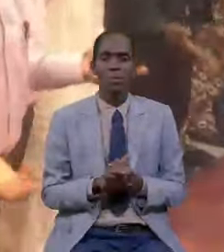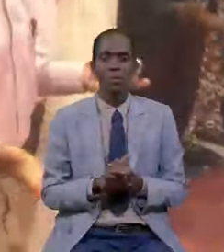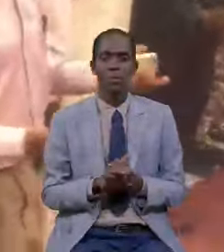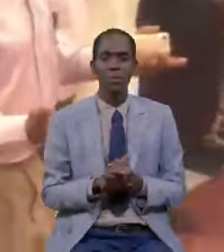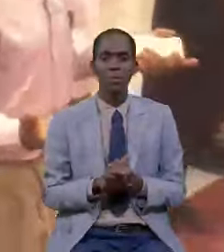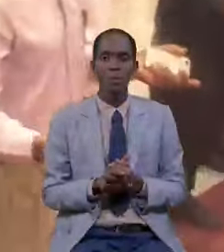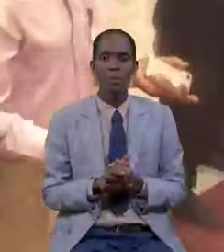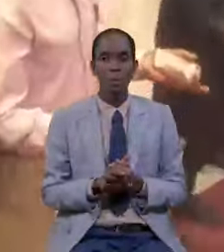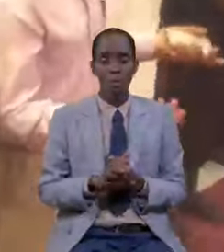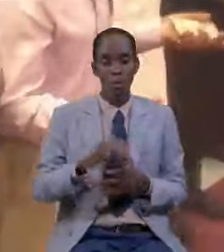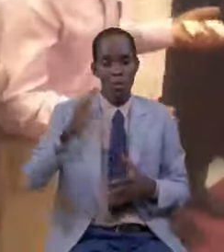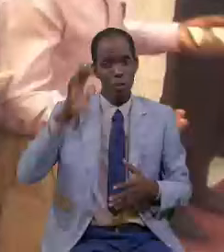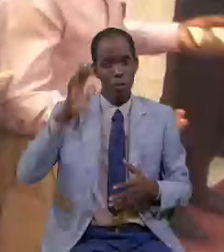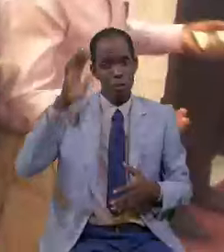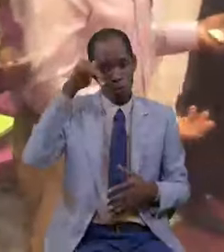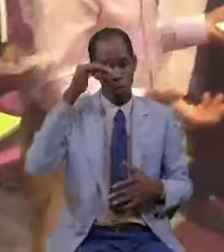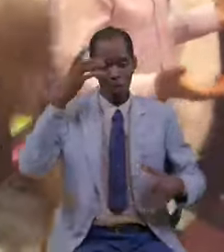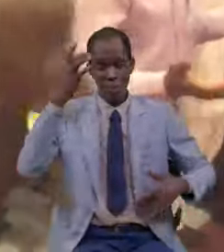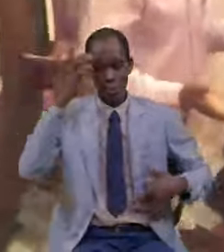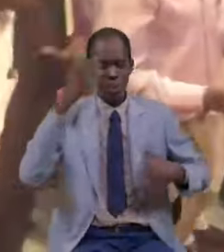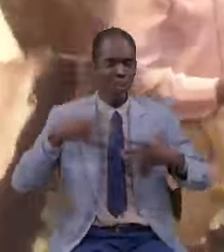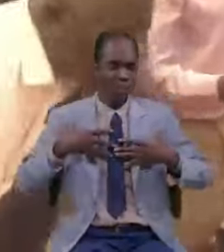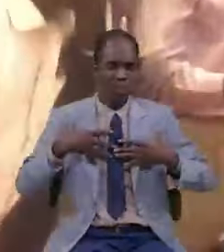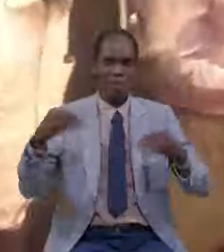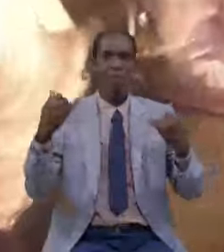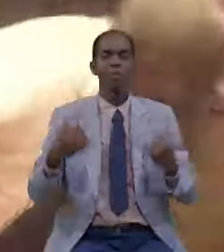Incurable disease. Huge